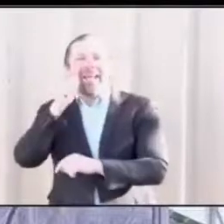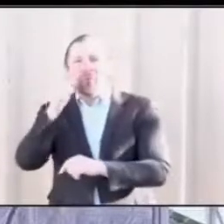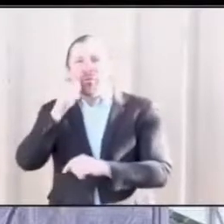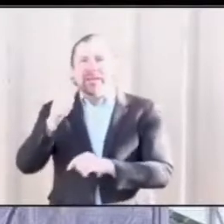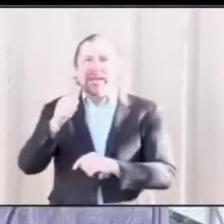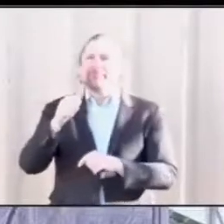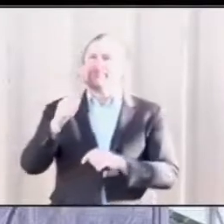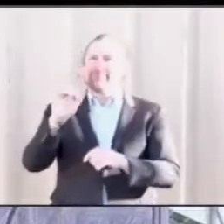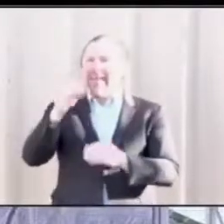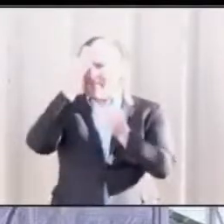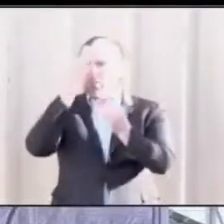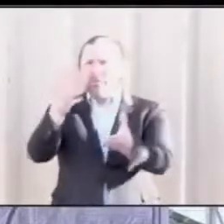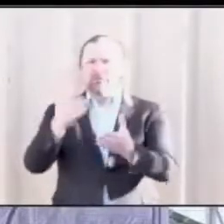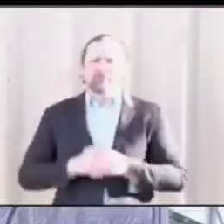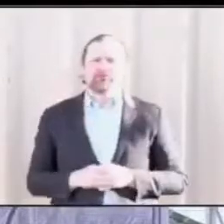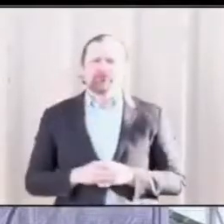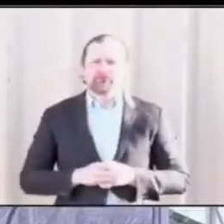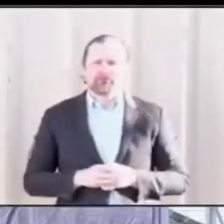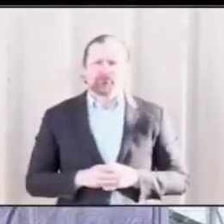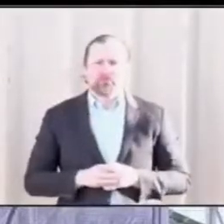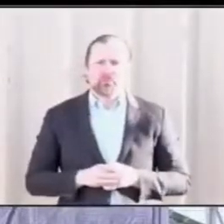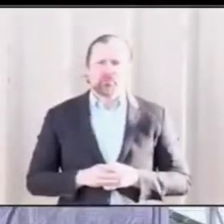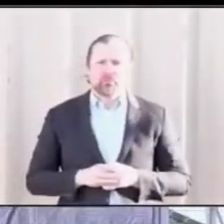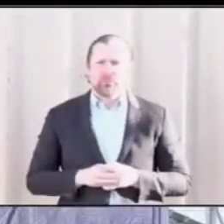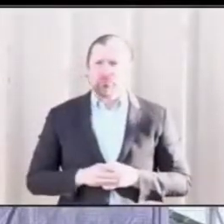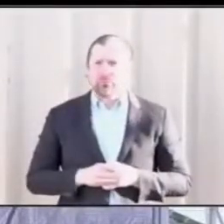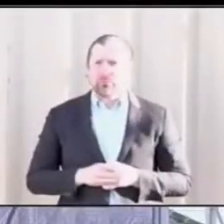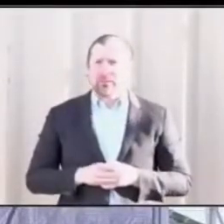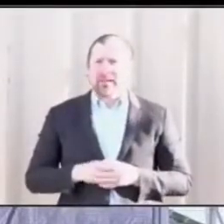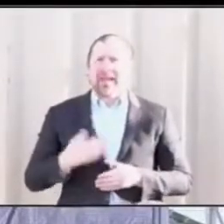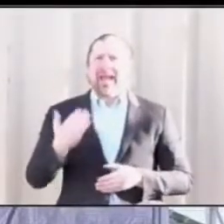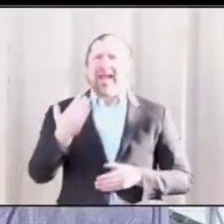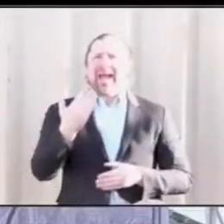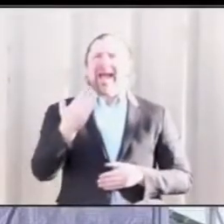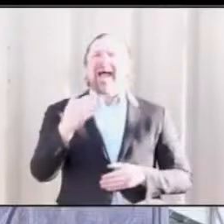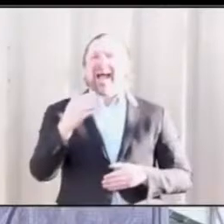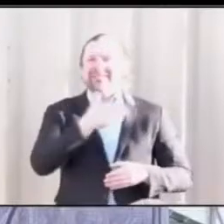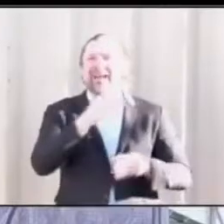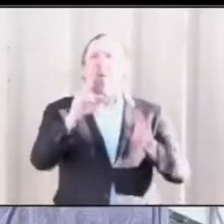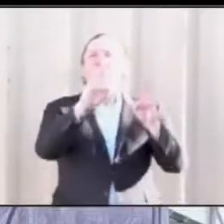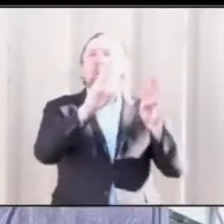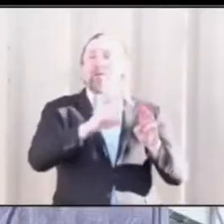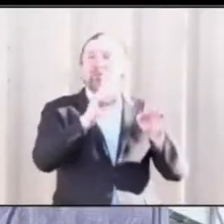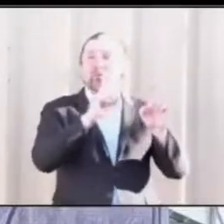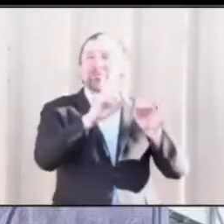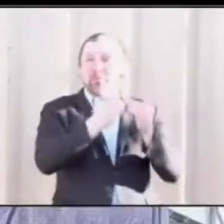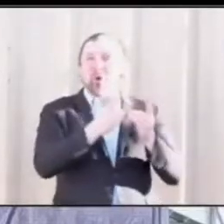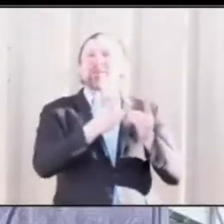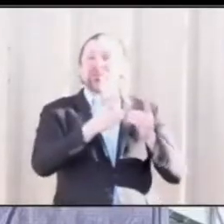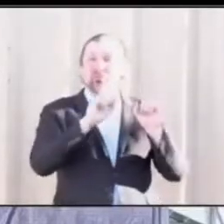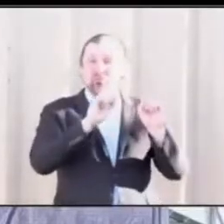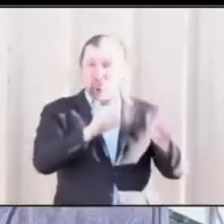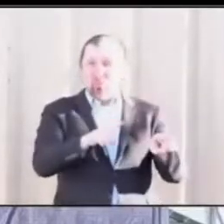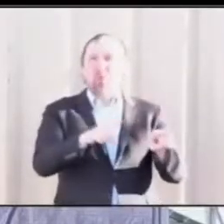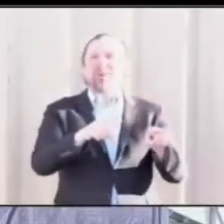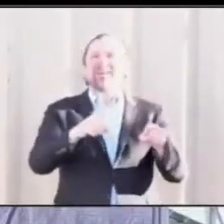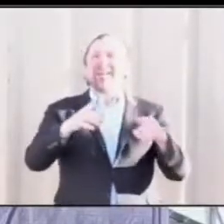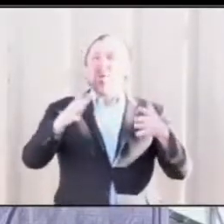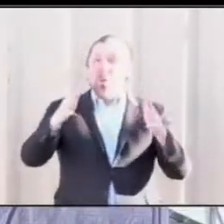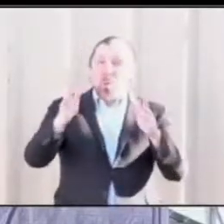daily basis. As indicated by our meteorologist, severe fire weather will continue through